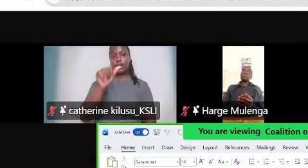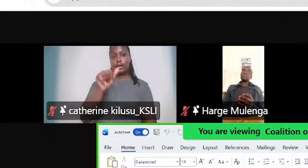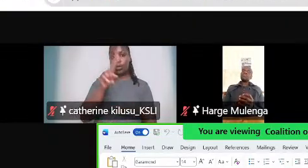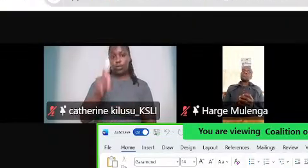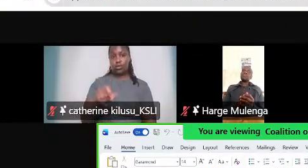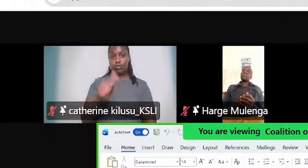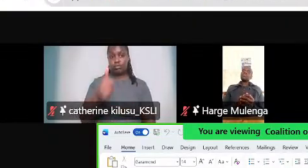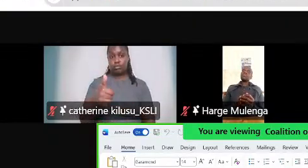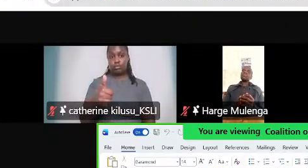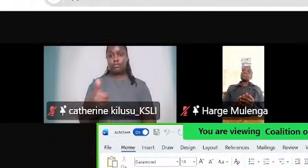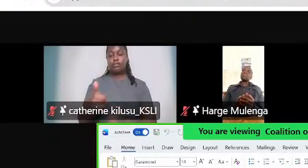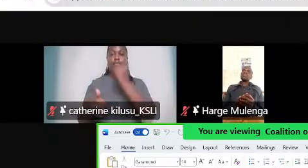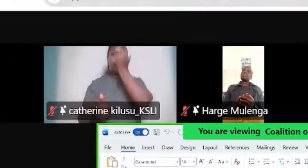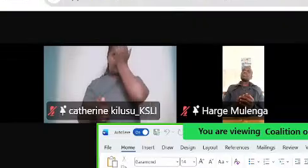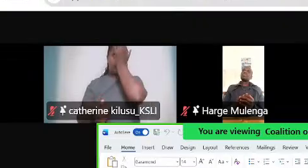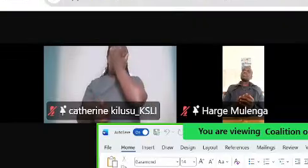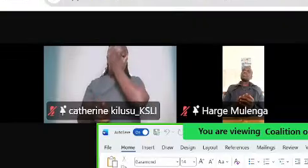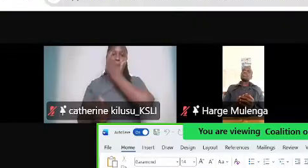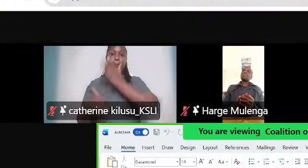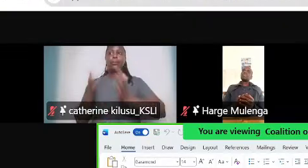the research and findings.